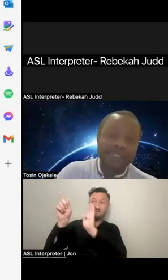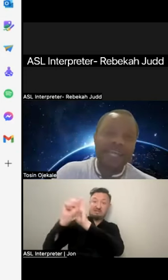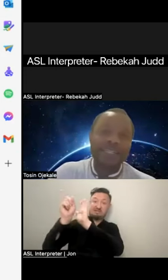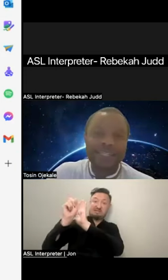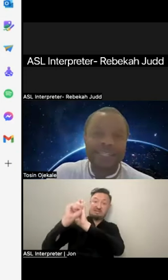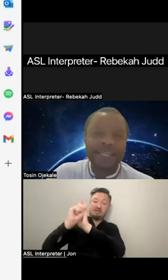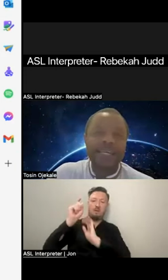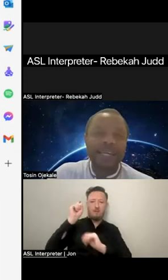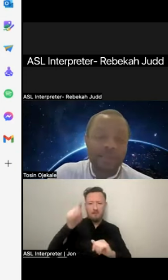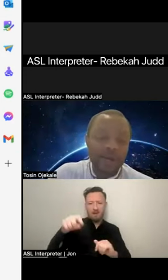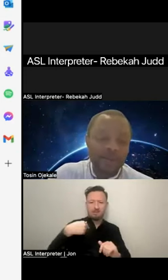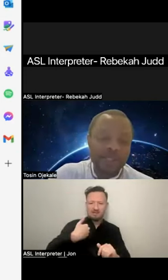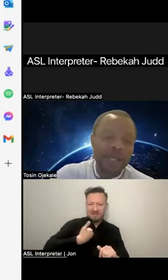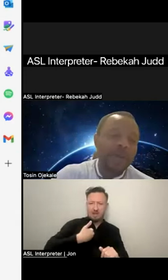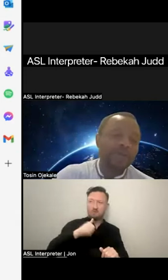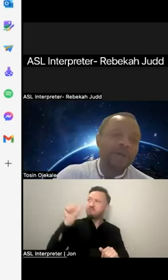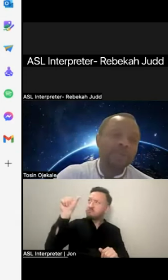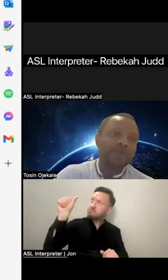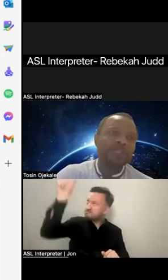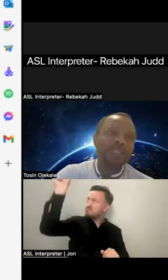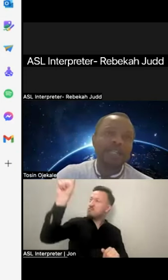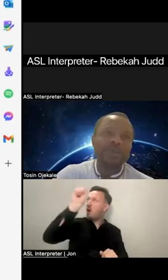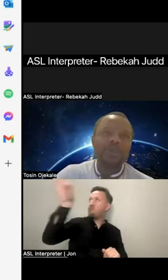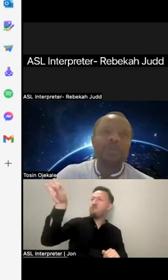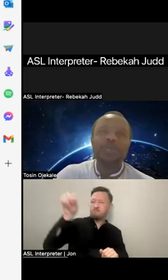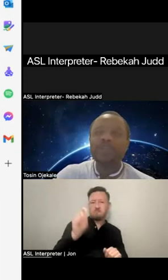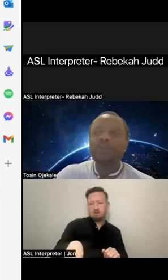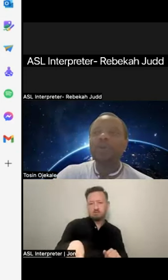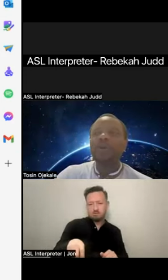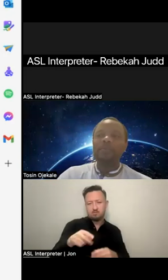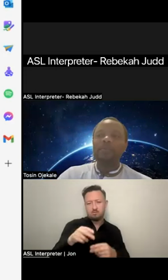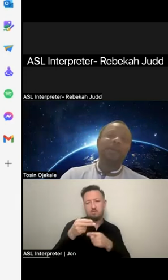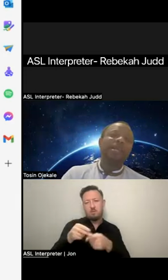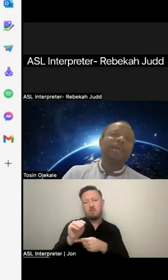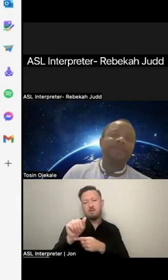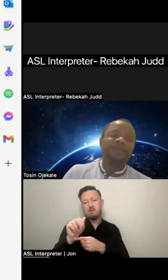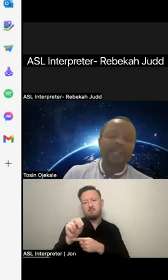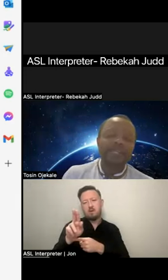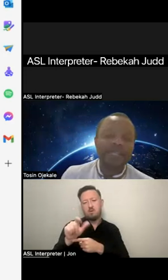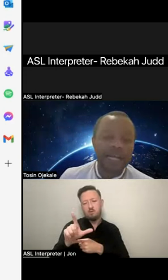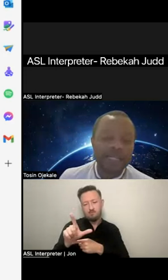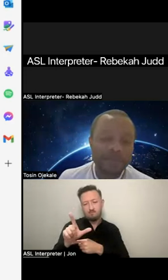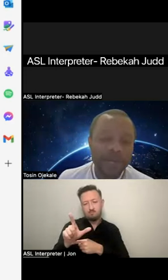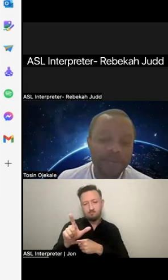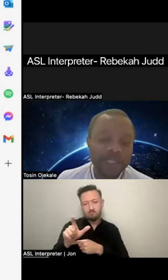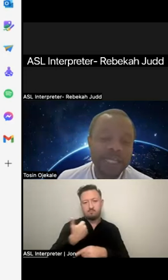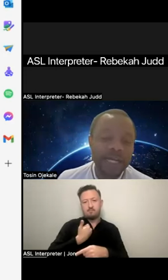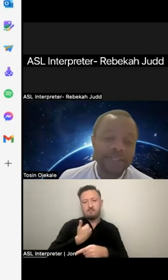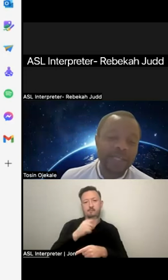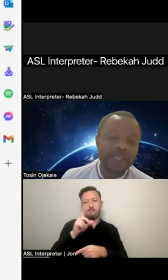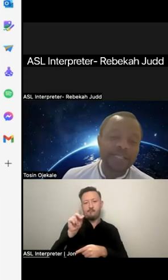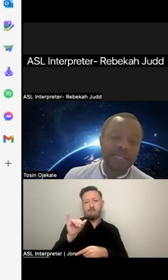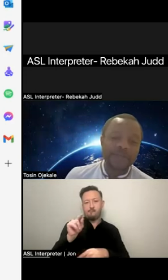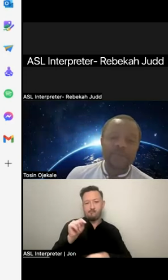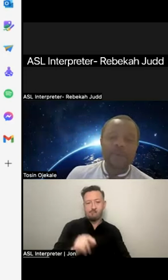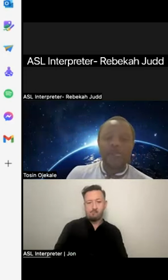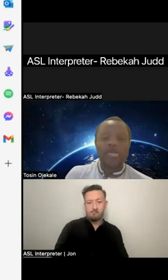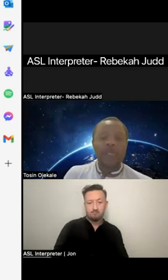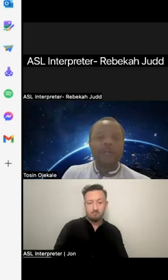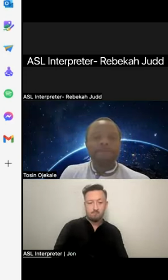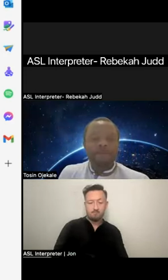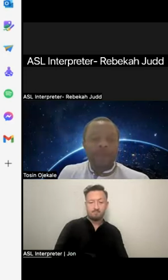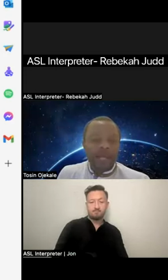deactivate it. That's it about manual smoke detector. So you need to manually activate it and then manually deactivate it as